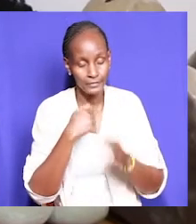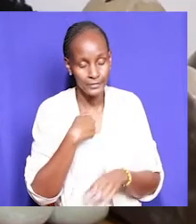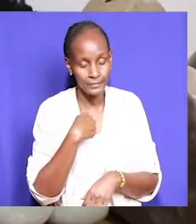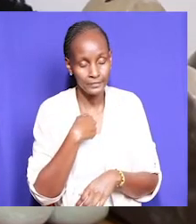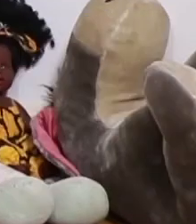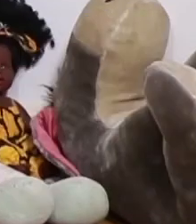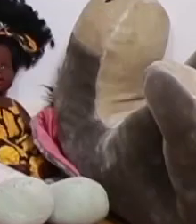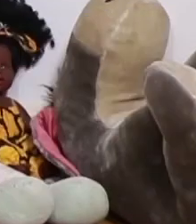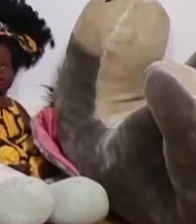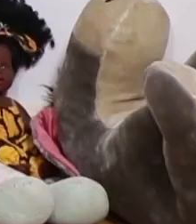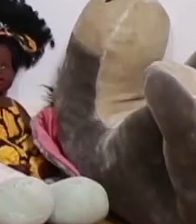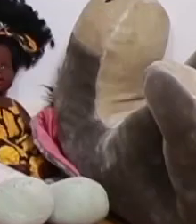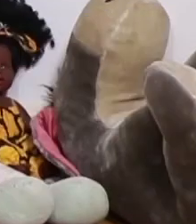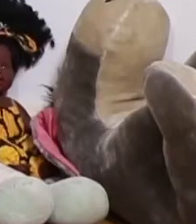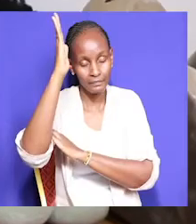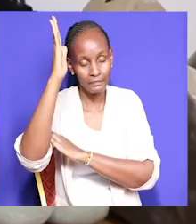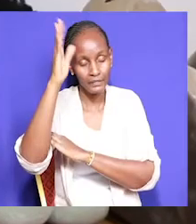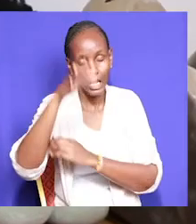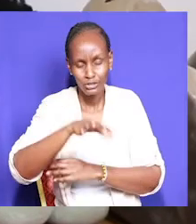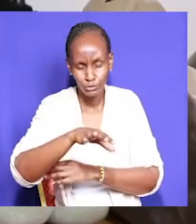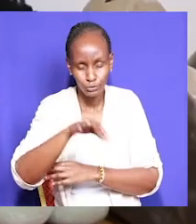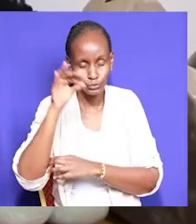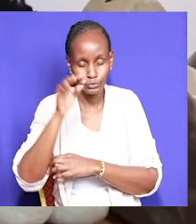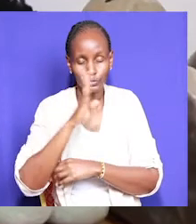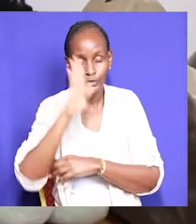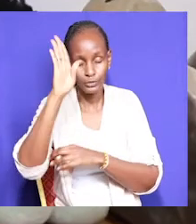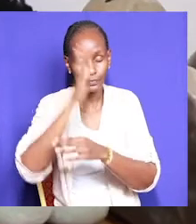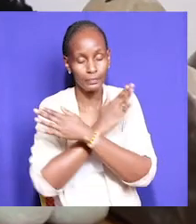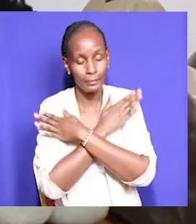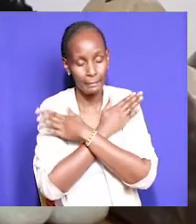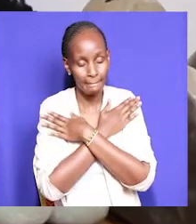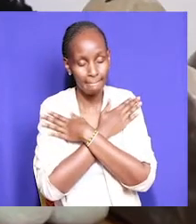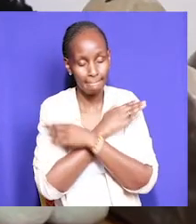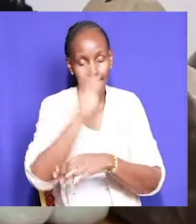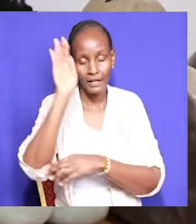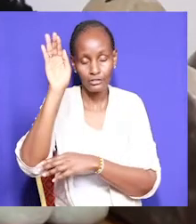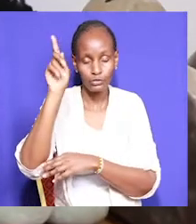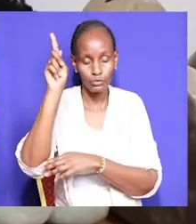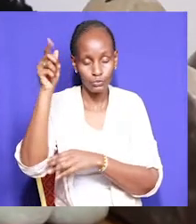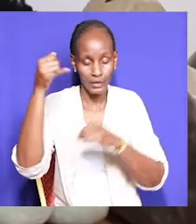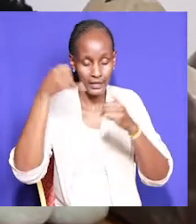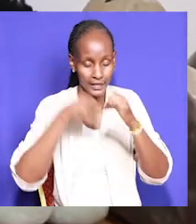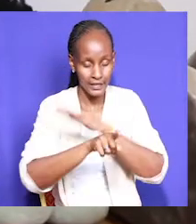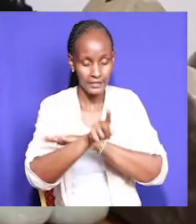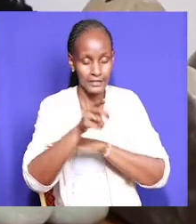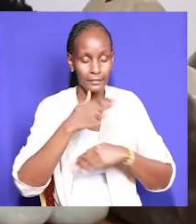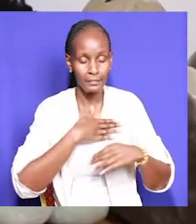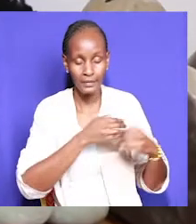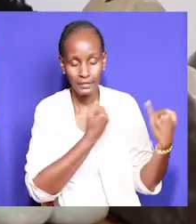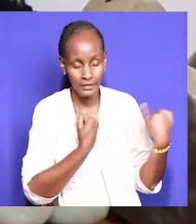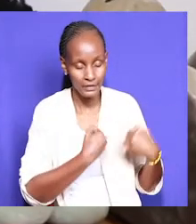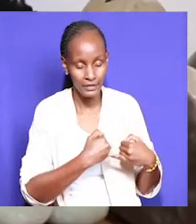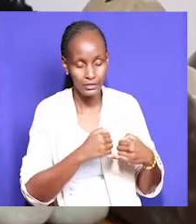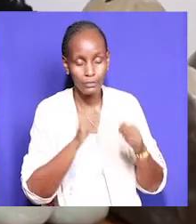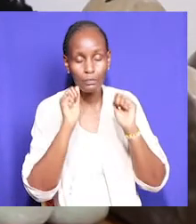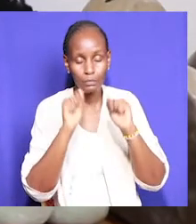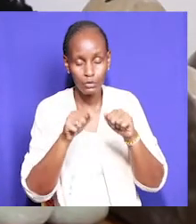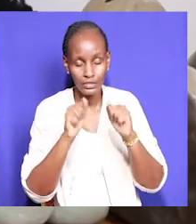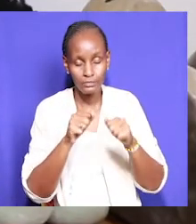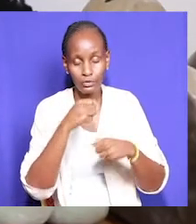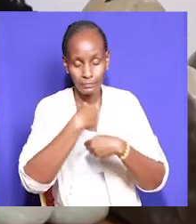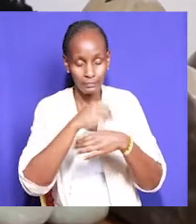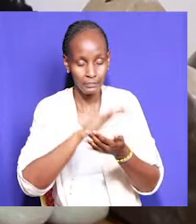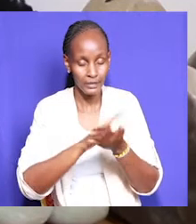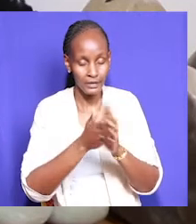This day, oh God, I choose to be your friend. I ask you to come into my heart so that I can be your